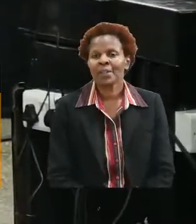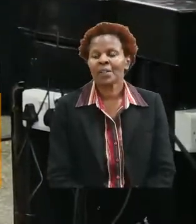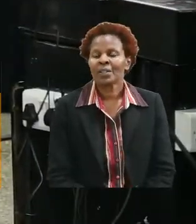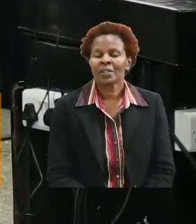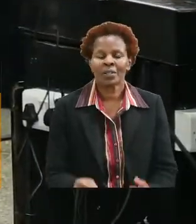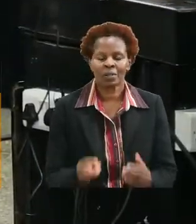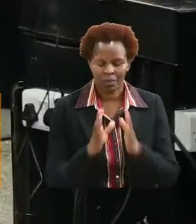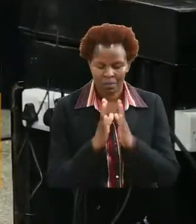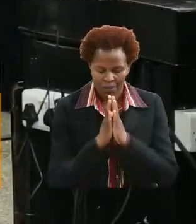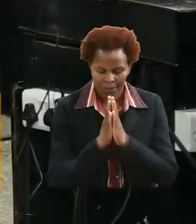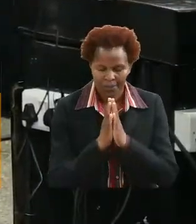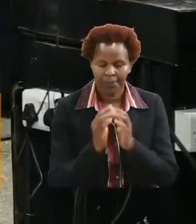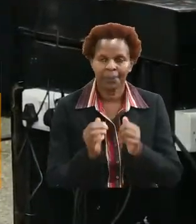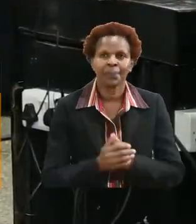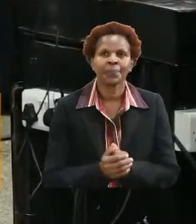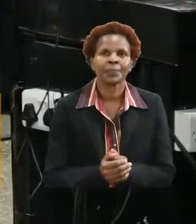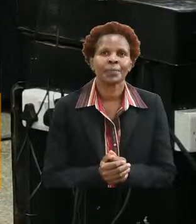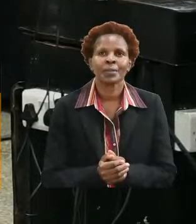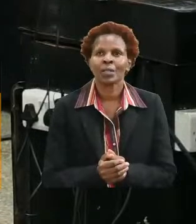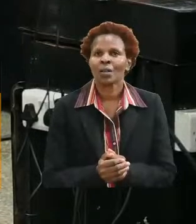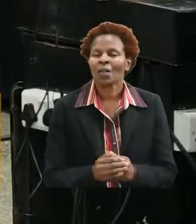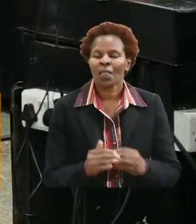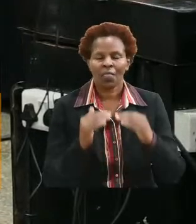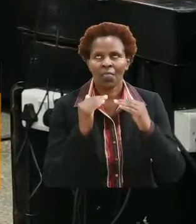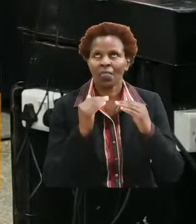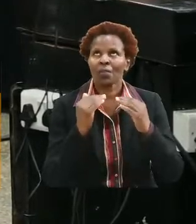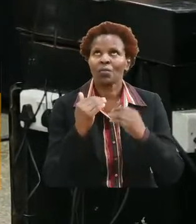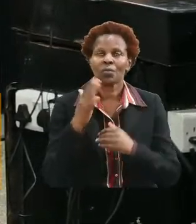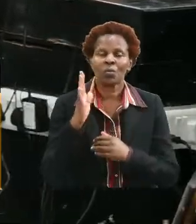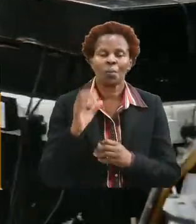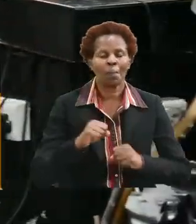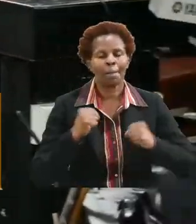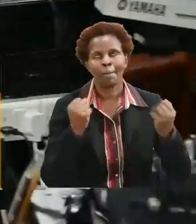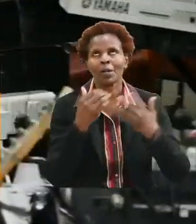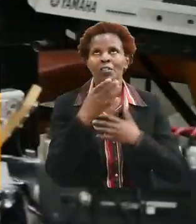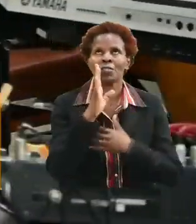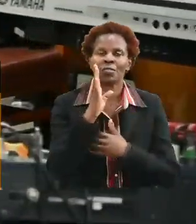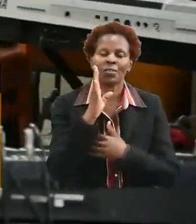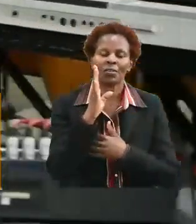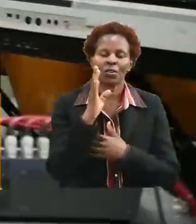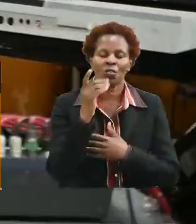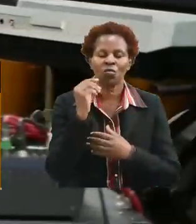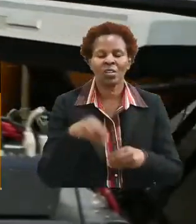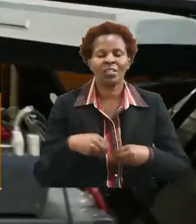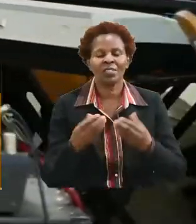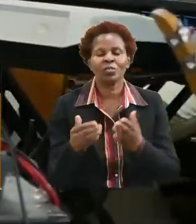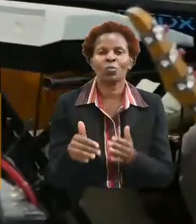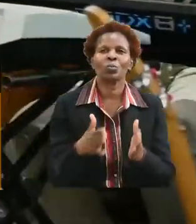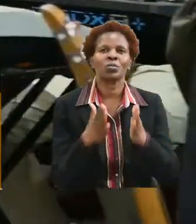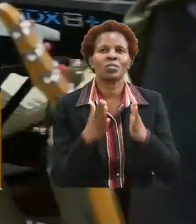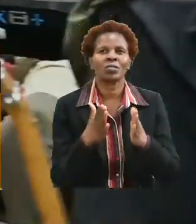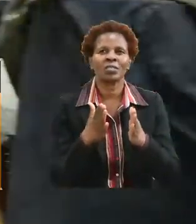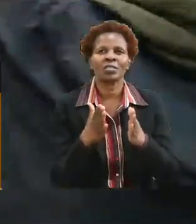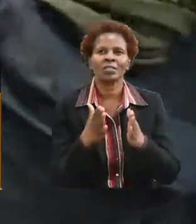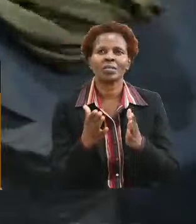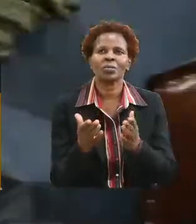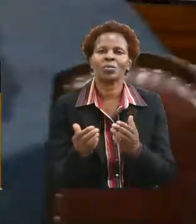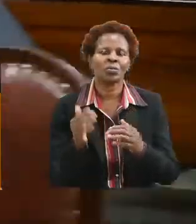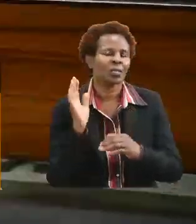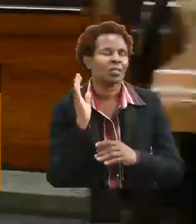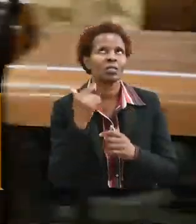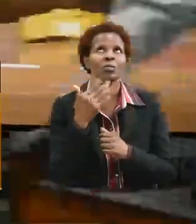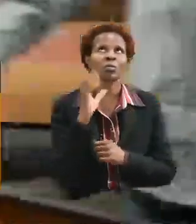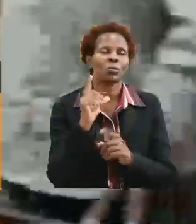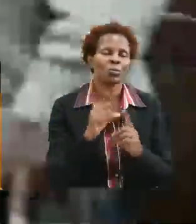as we are, let us pray. We are very grateful, Almighty God, for granting us an opportunity to listen to